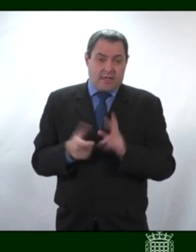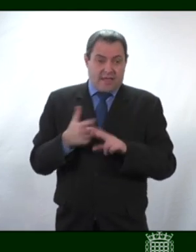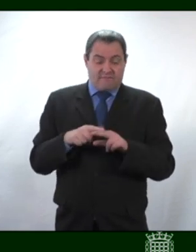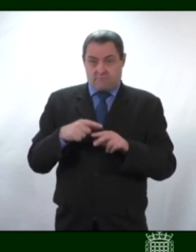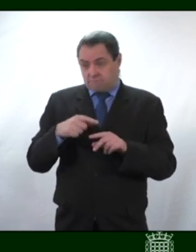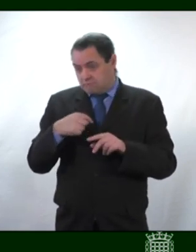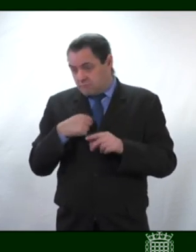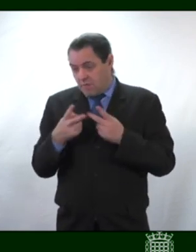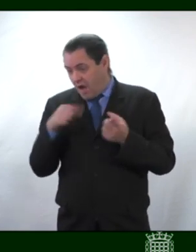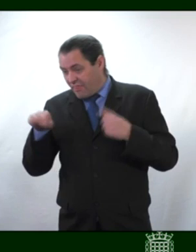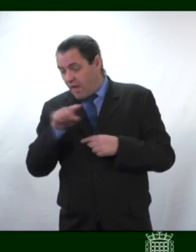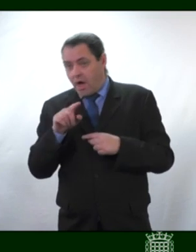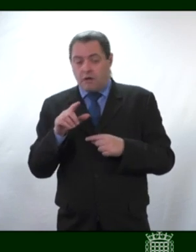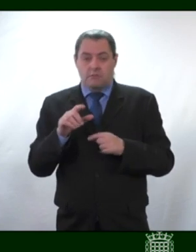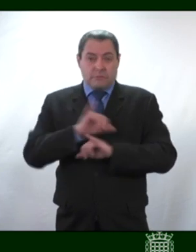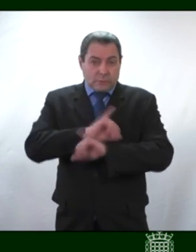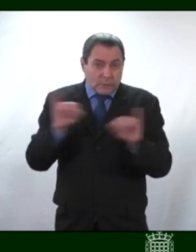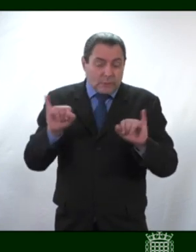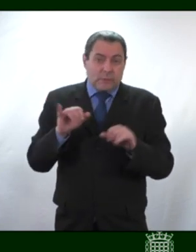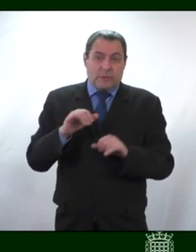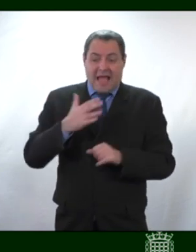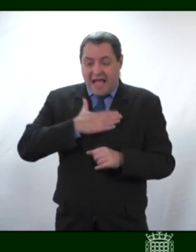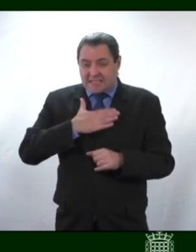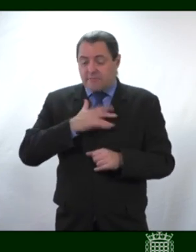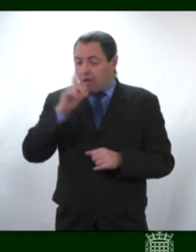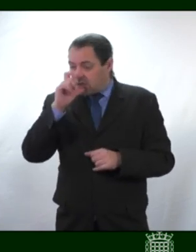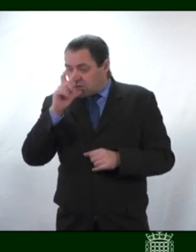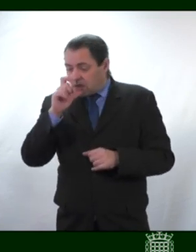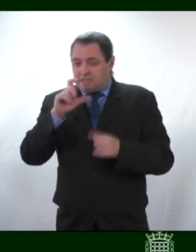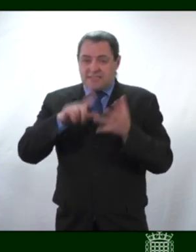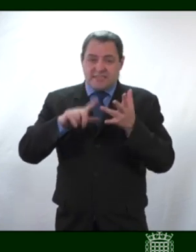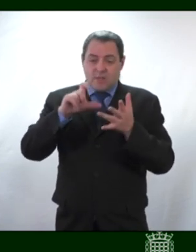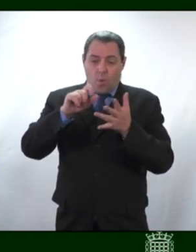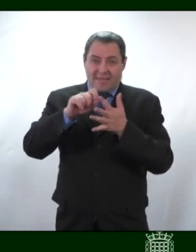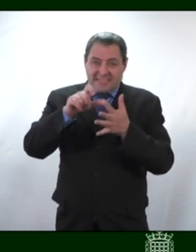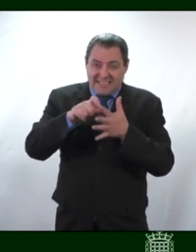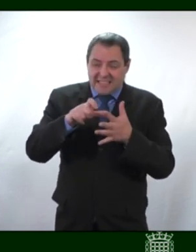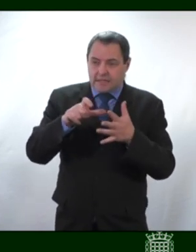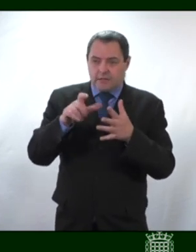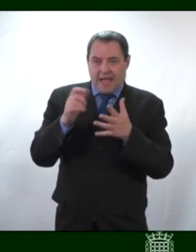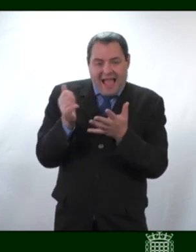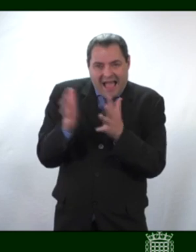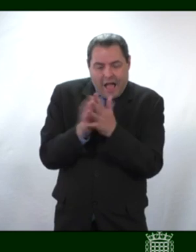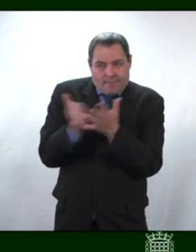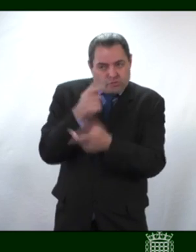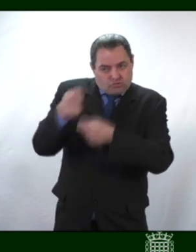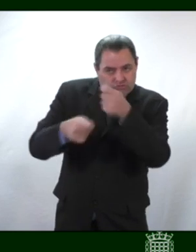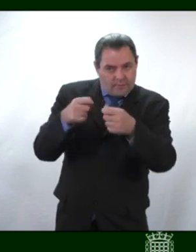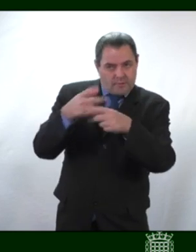that referrals for severe asthma, COPD and other respiratory illnesses will not be forgotten and will be maintained, and